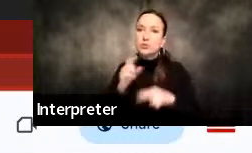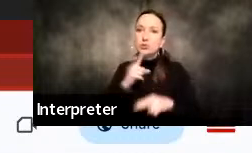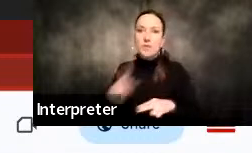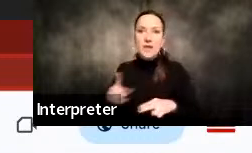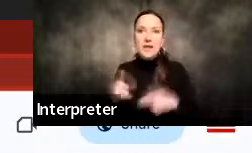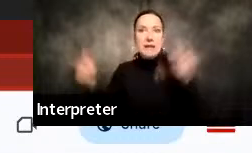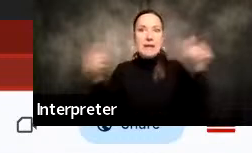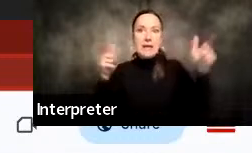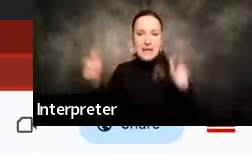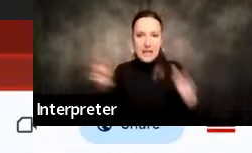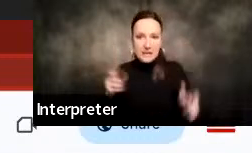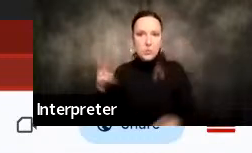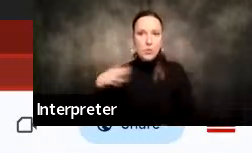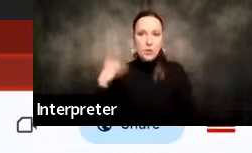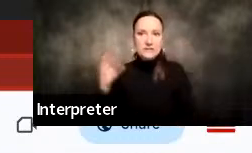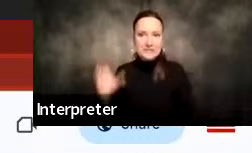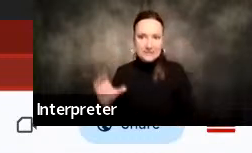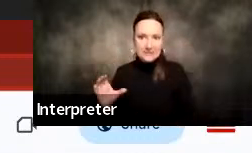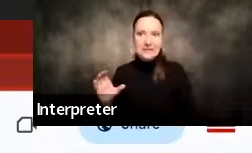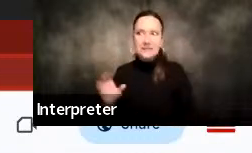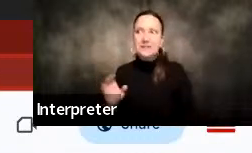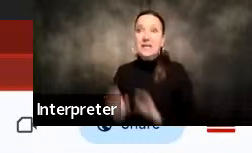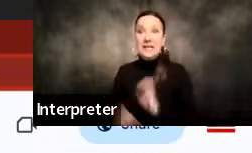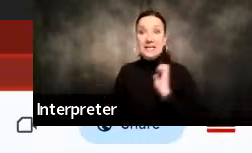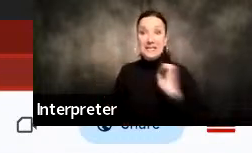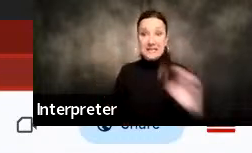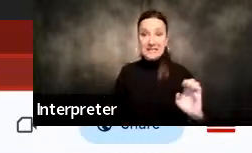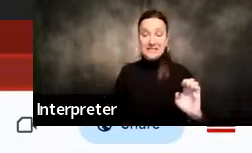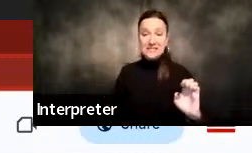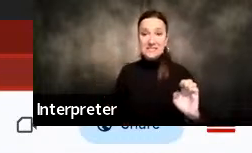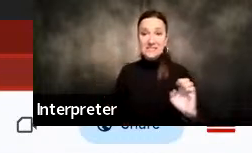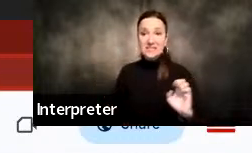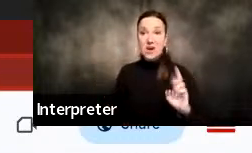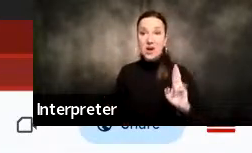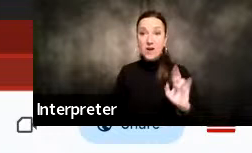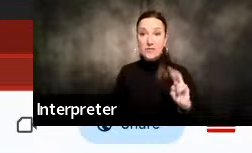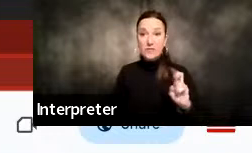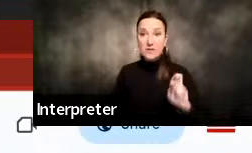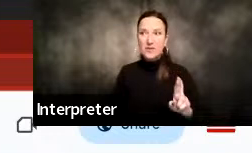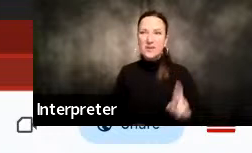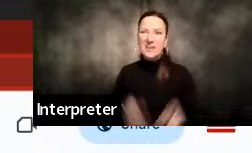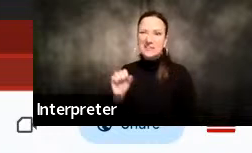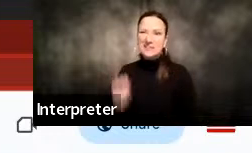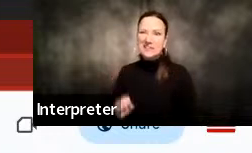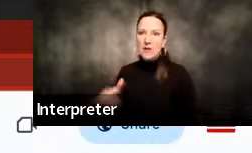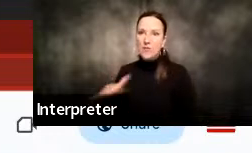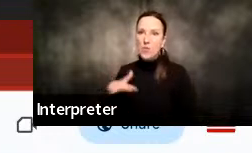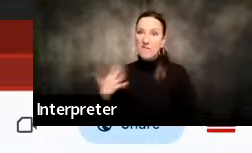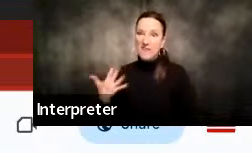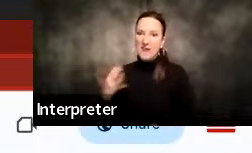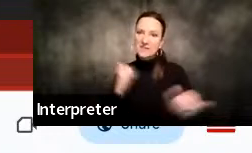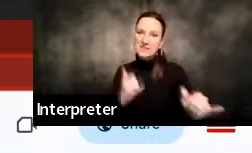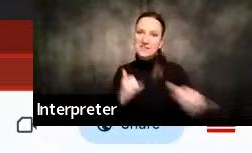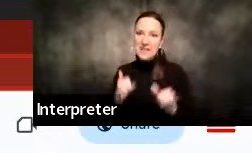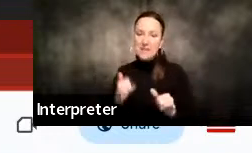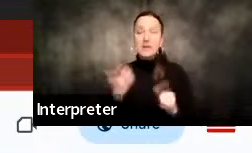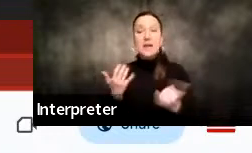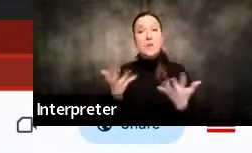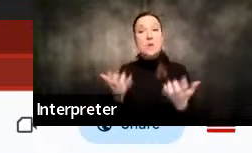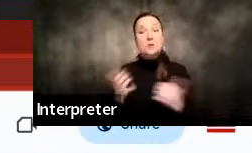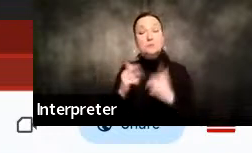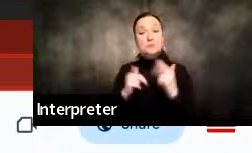district. East of the river has it worse, just like South Ward 5. And currently I'm working on building a coalition